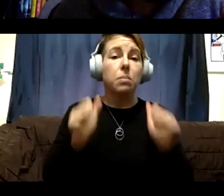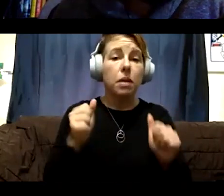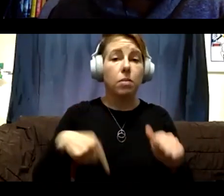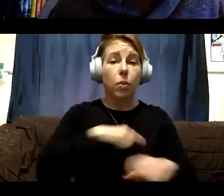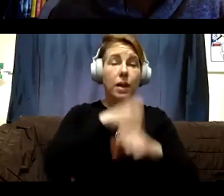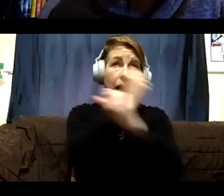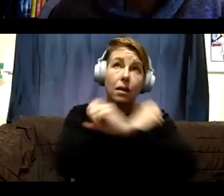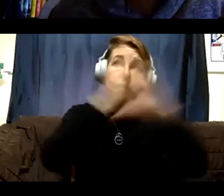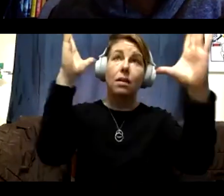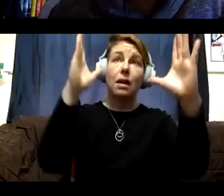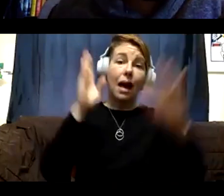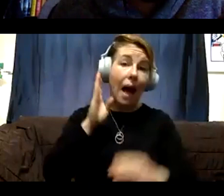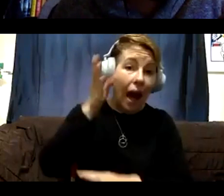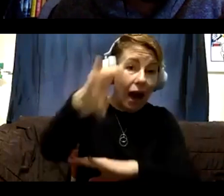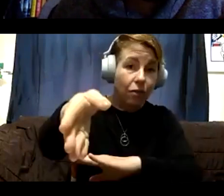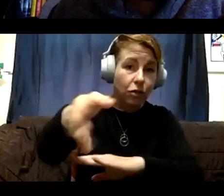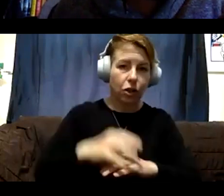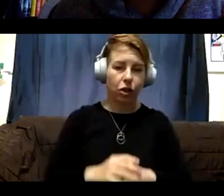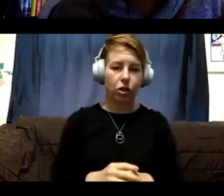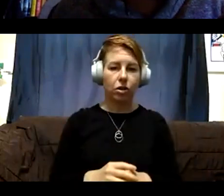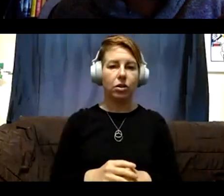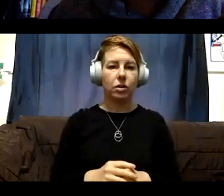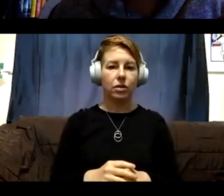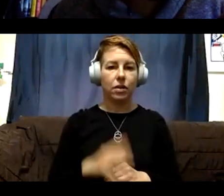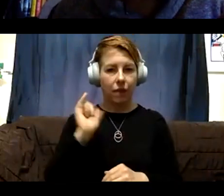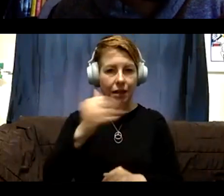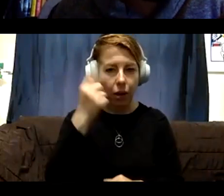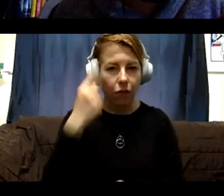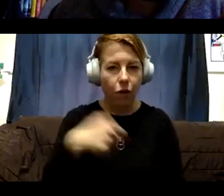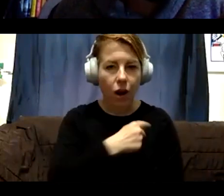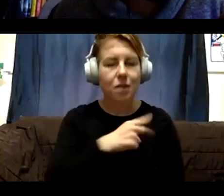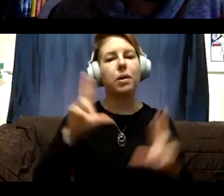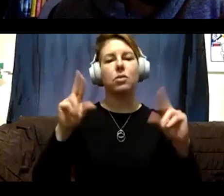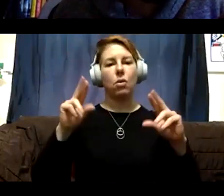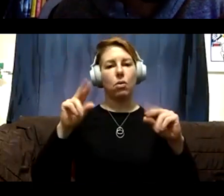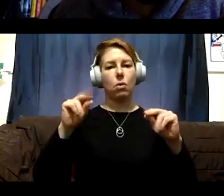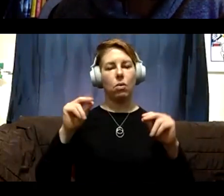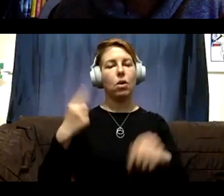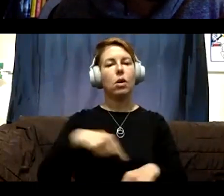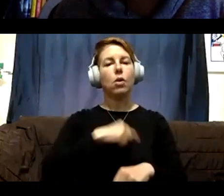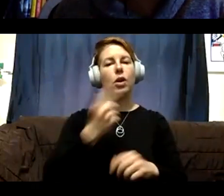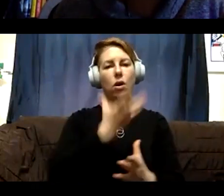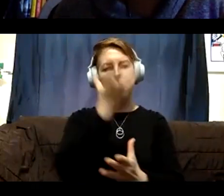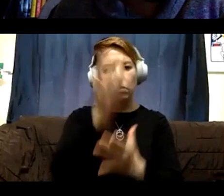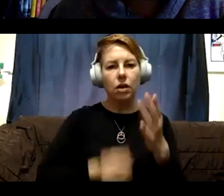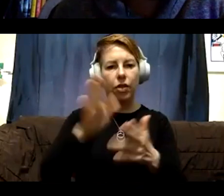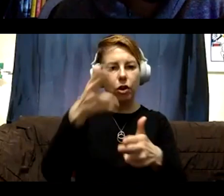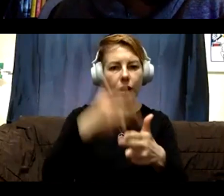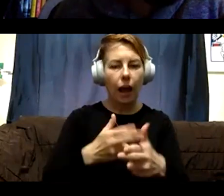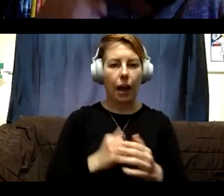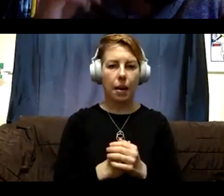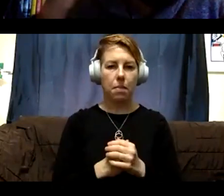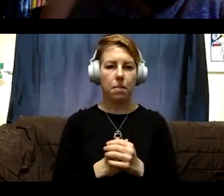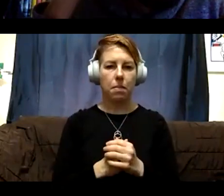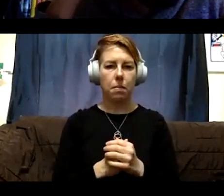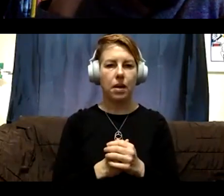No, better to erase their name, indicate only their present physical features on the bill of lading, amputate their familial bonds by